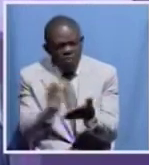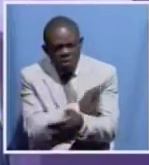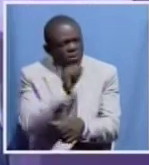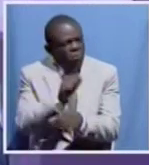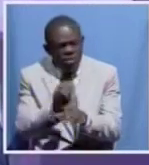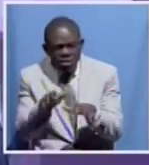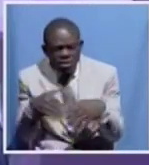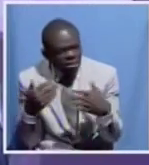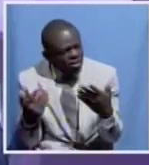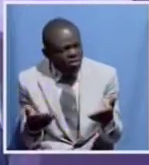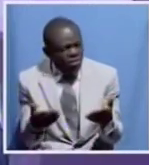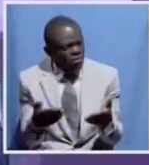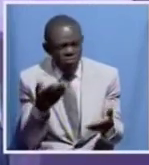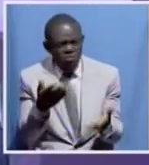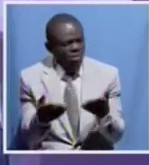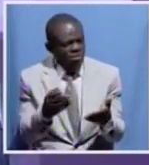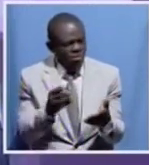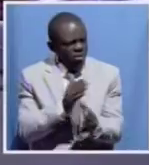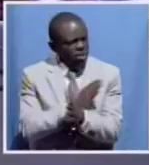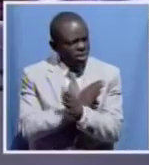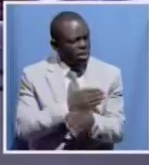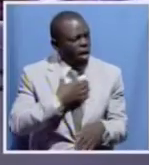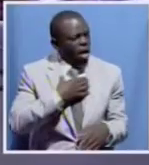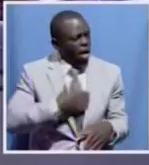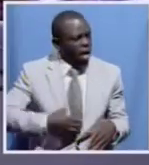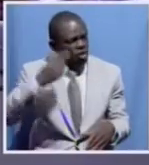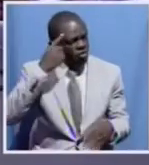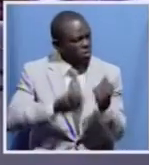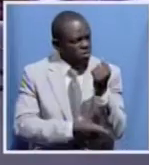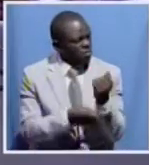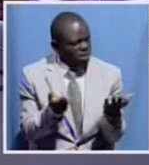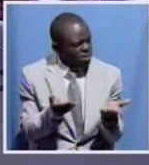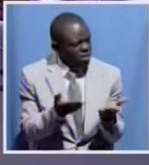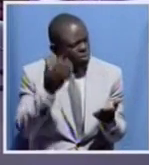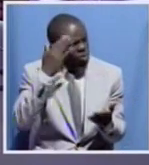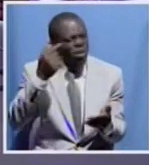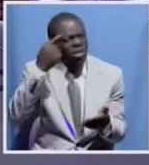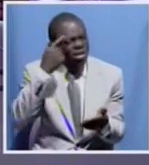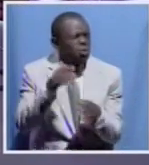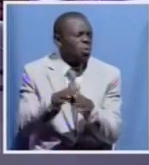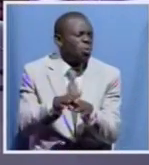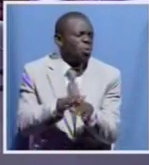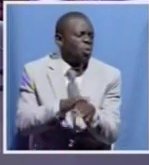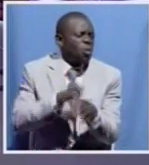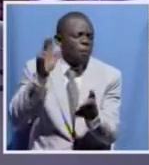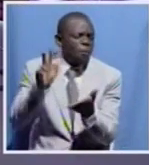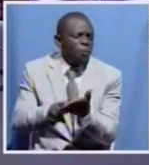we don't need it that much. We do need... We're not hungry for this development, not hungry for this for these MOUs and investments that are supposed